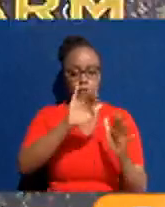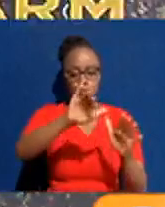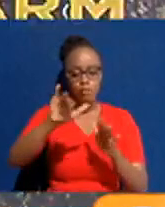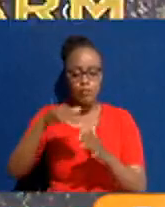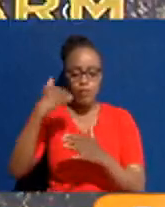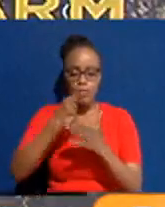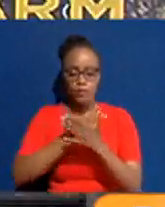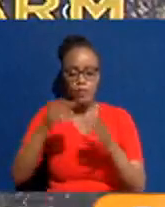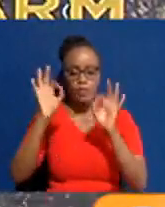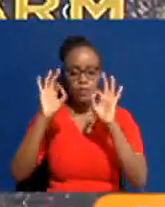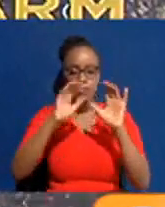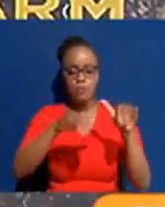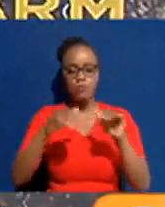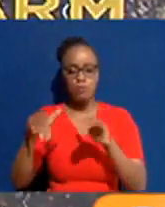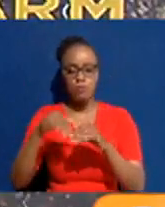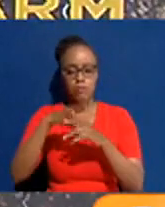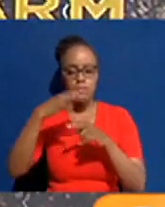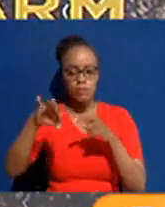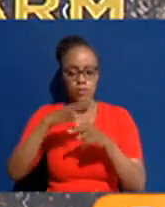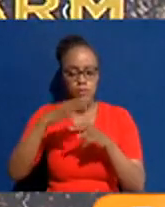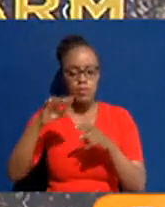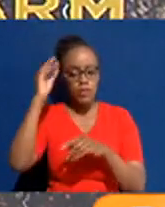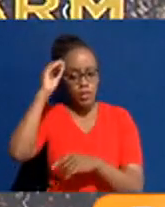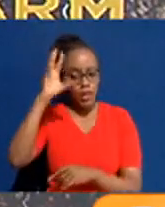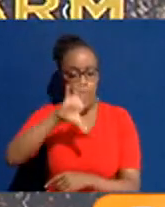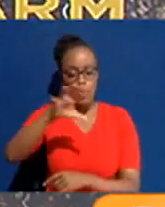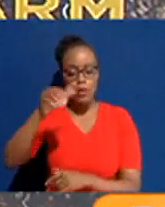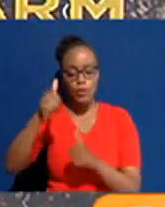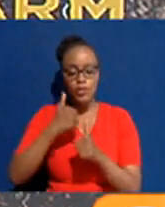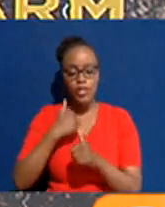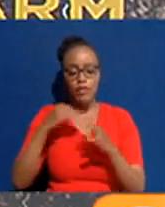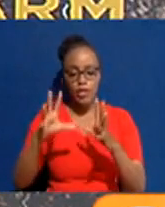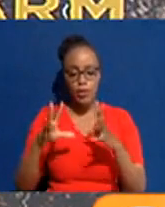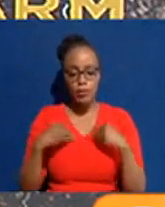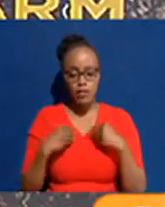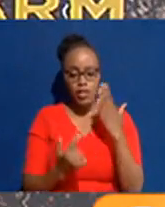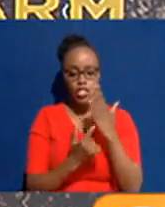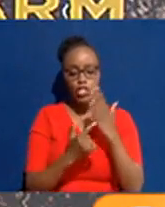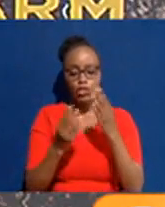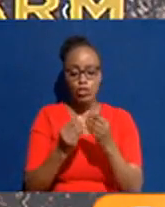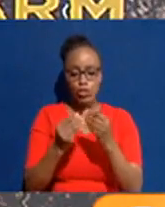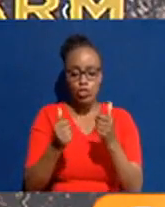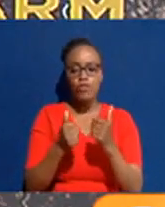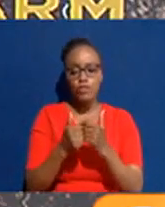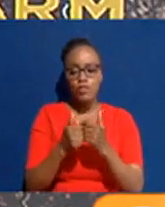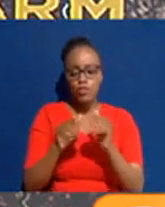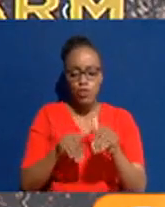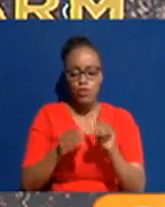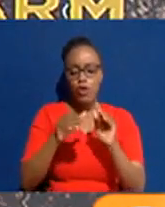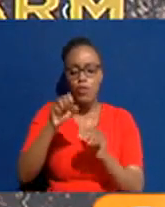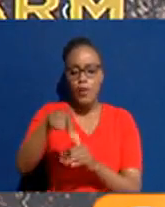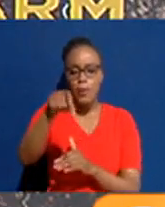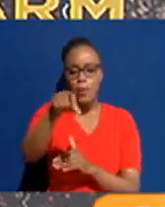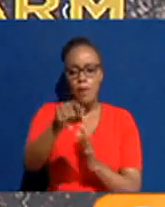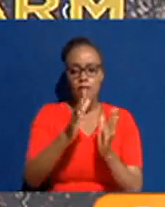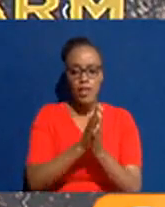On to our weekly feature, Smart Farm, and vegetable farmers in Kiambu County are now adopting digital solutions to keep track of their crops